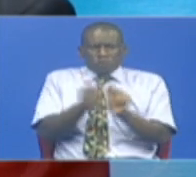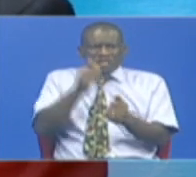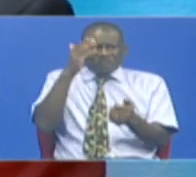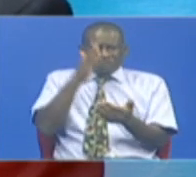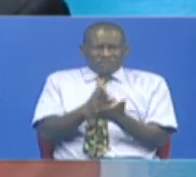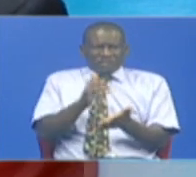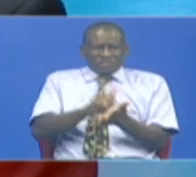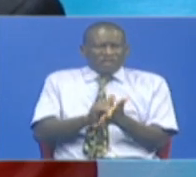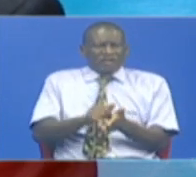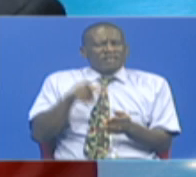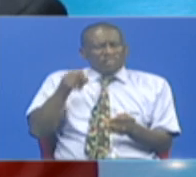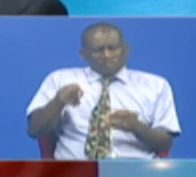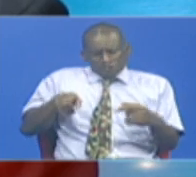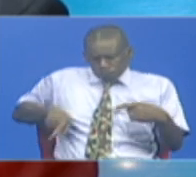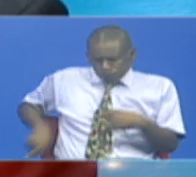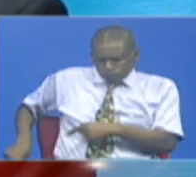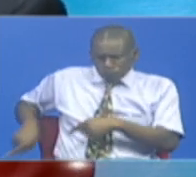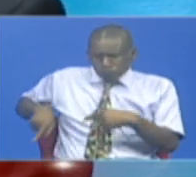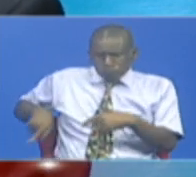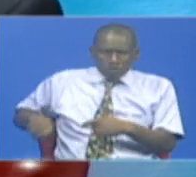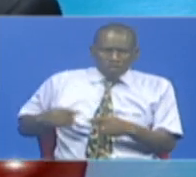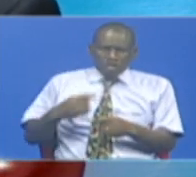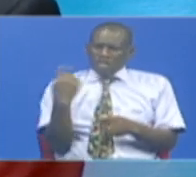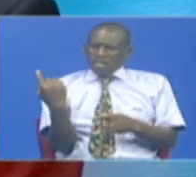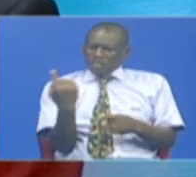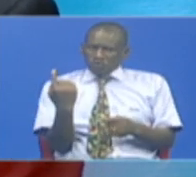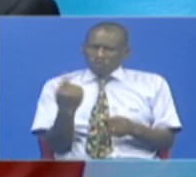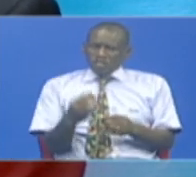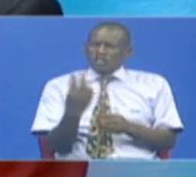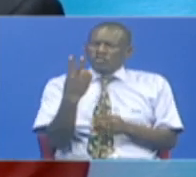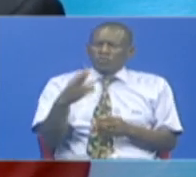is currently localized to only two